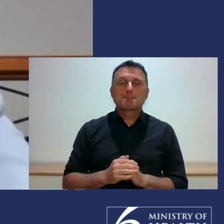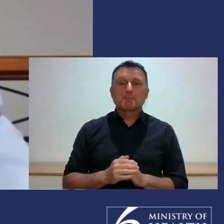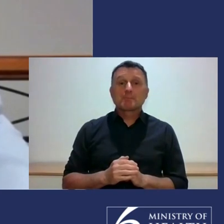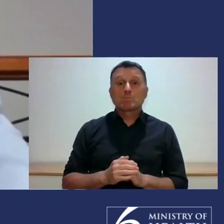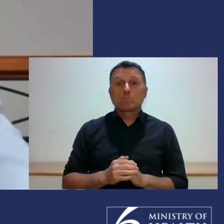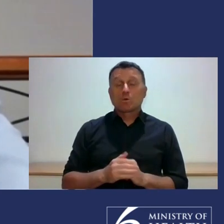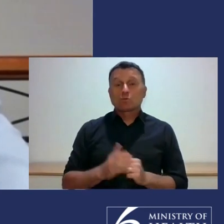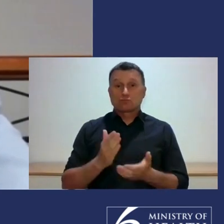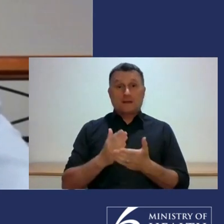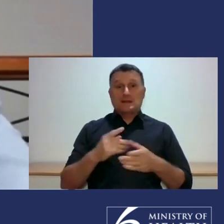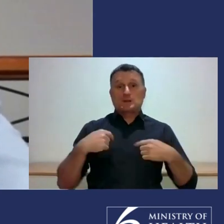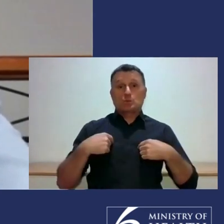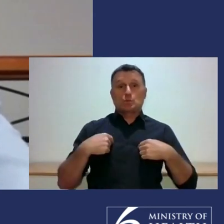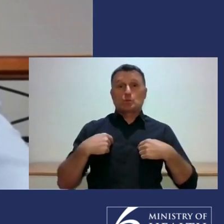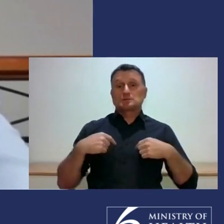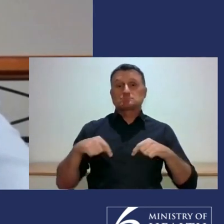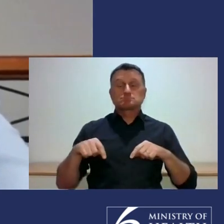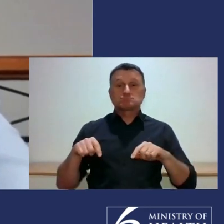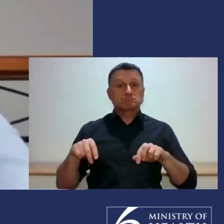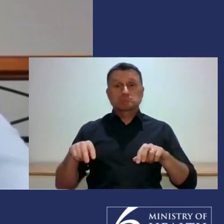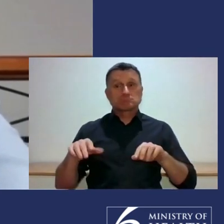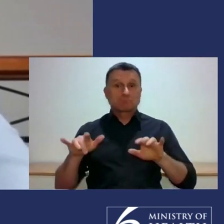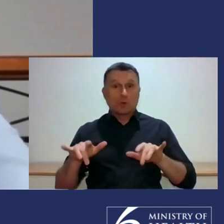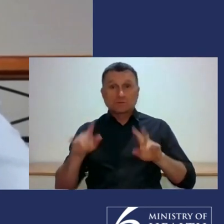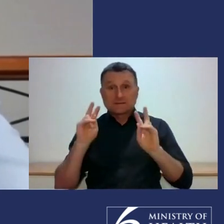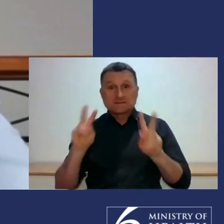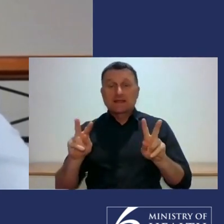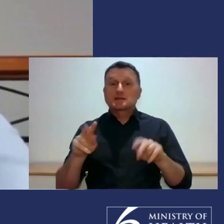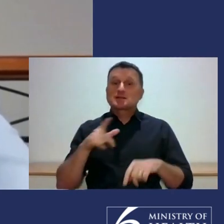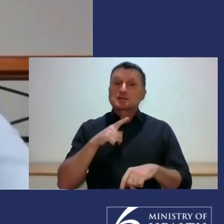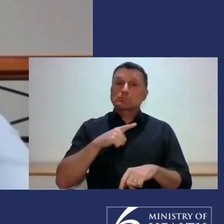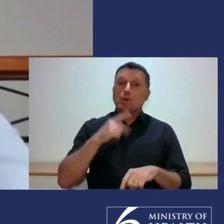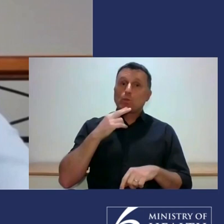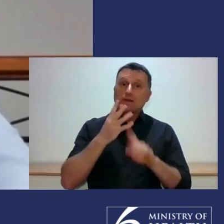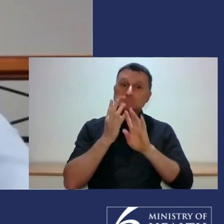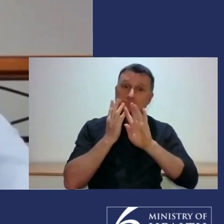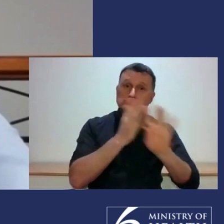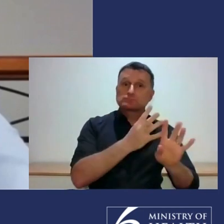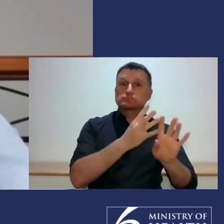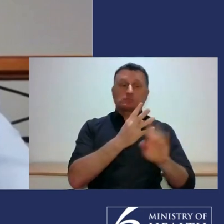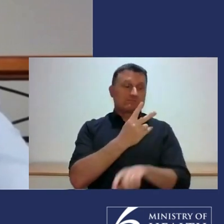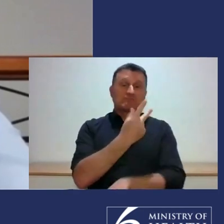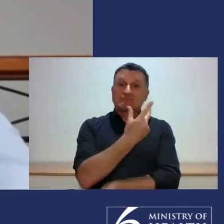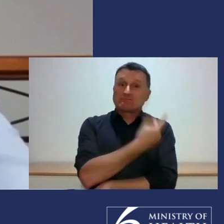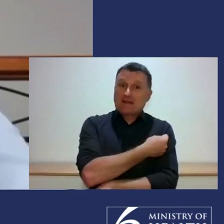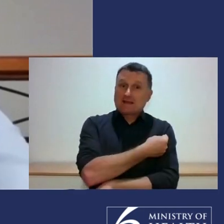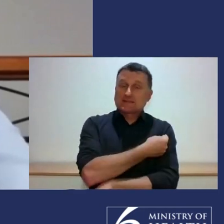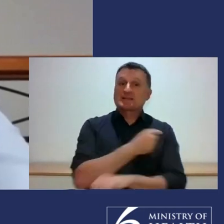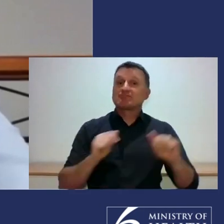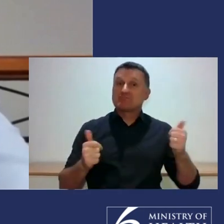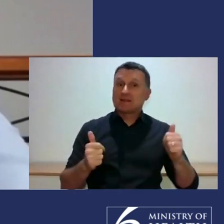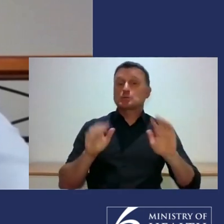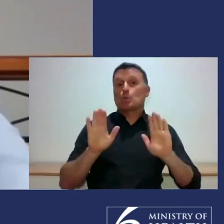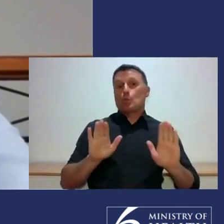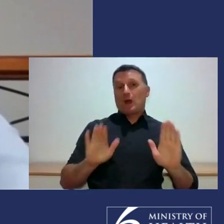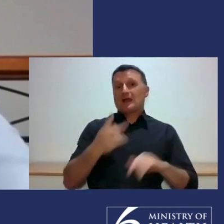haven't seen that. But that's why you stay afterwards when you've had your vaccine for those 20 minutes, just to be by the health practitioners watching to make sure you're okay, to have